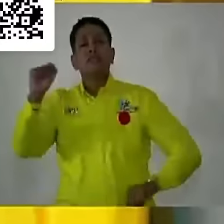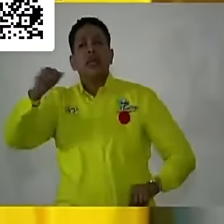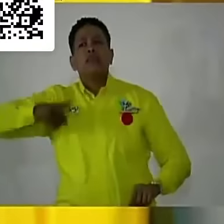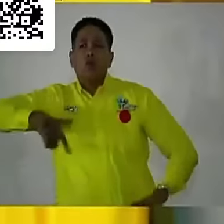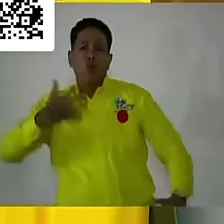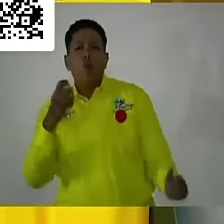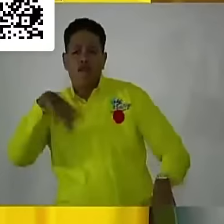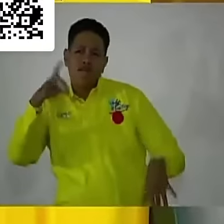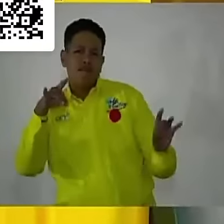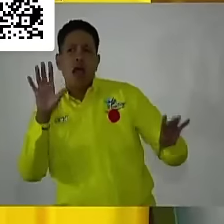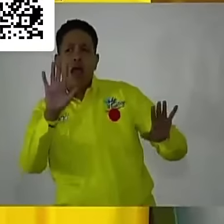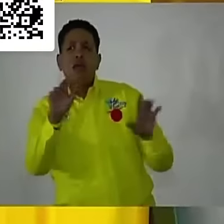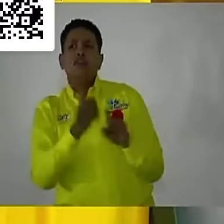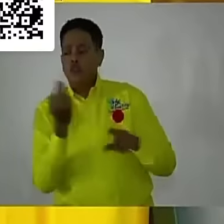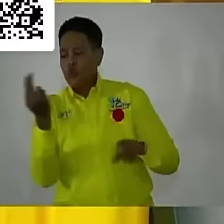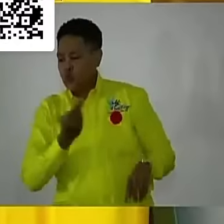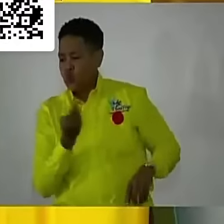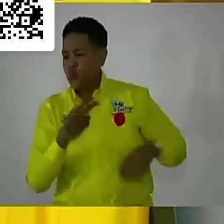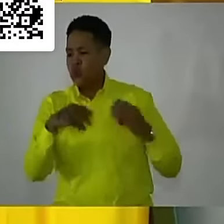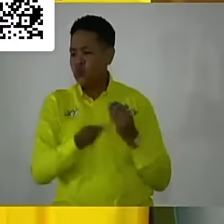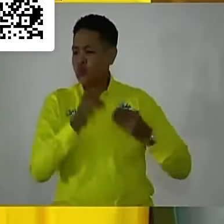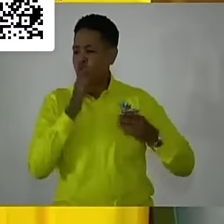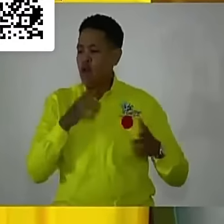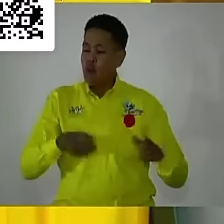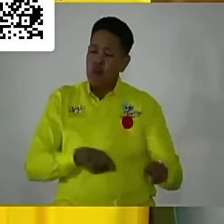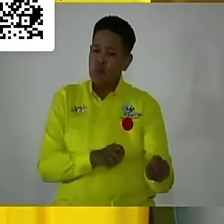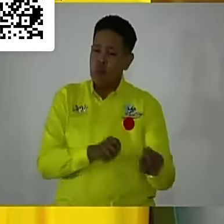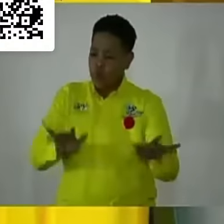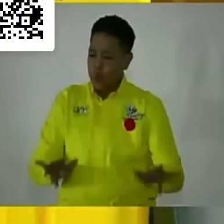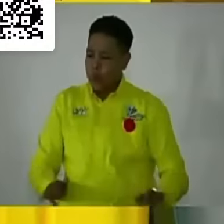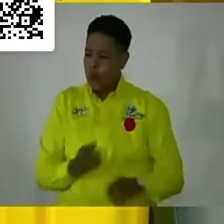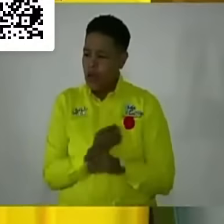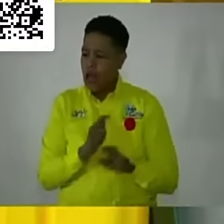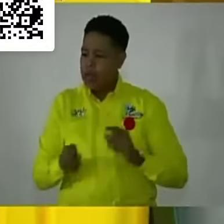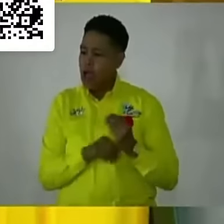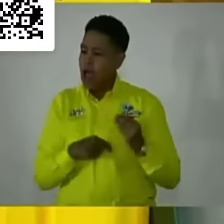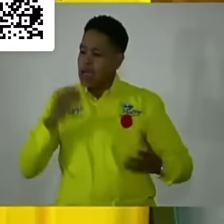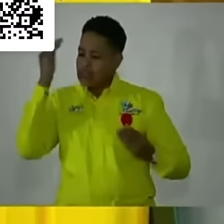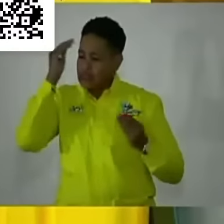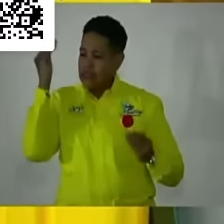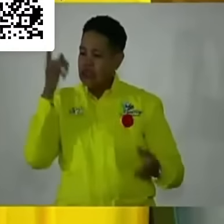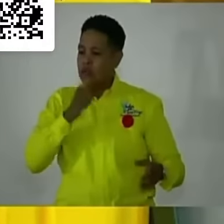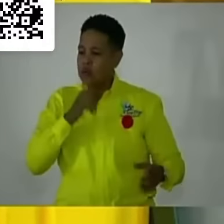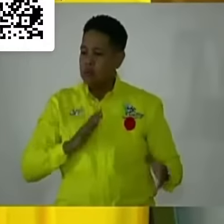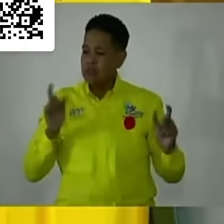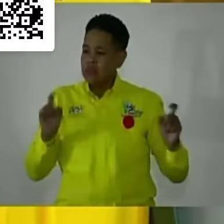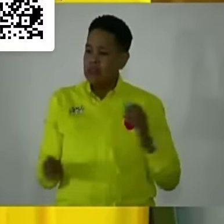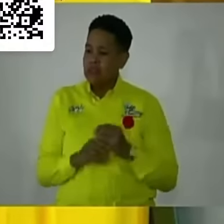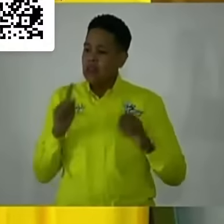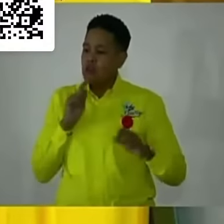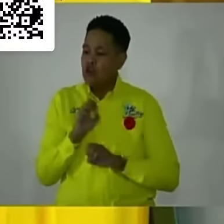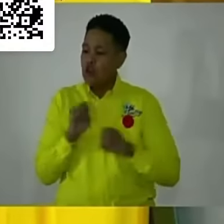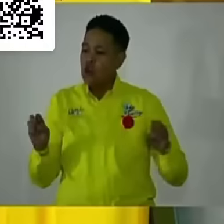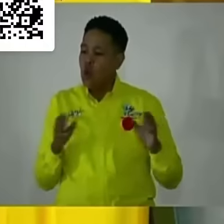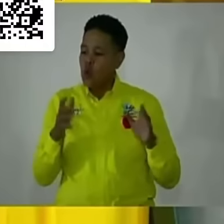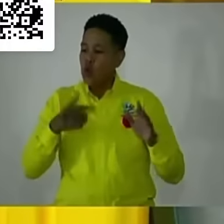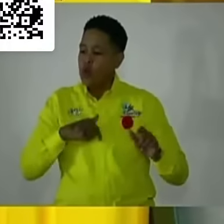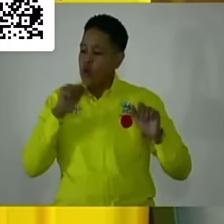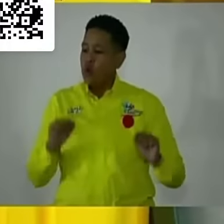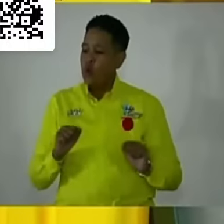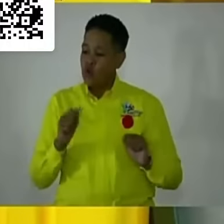to find usage of mined out lands. But I say to you, Madam Speaker, that there is no way we could